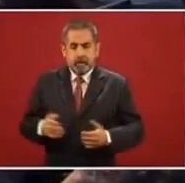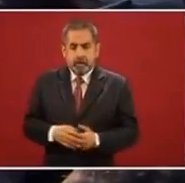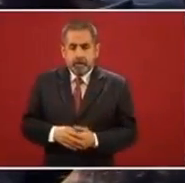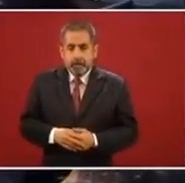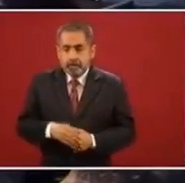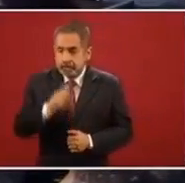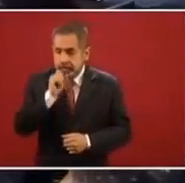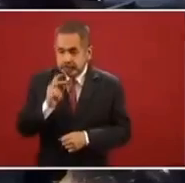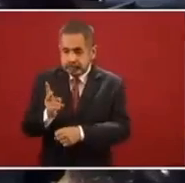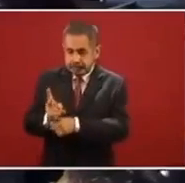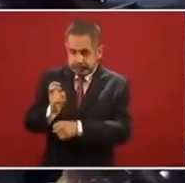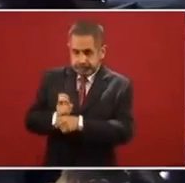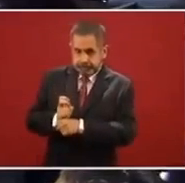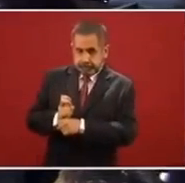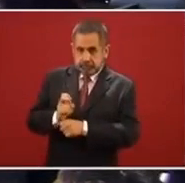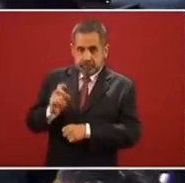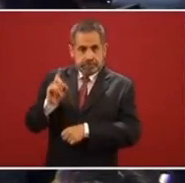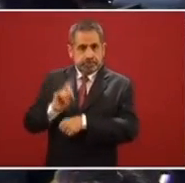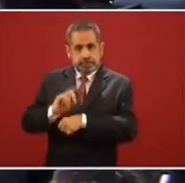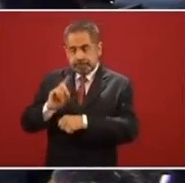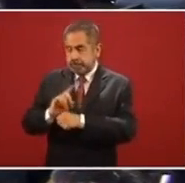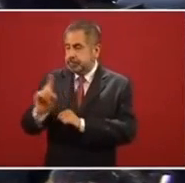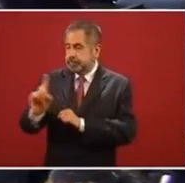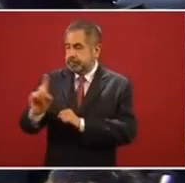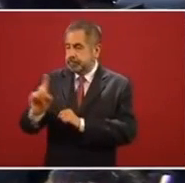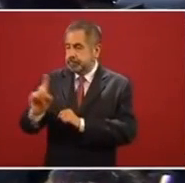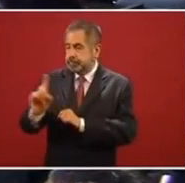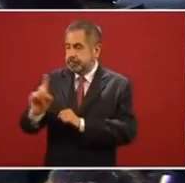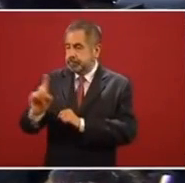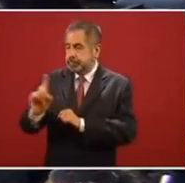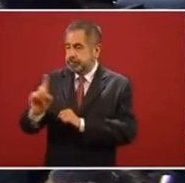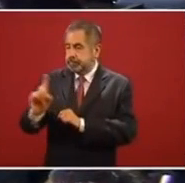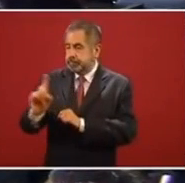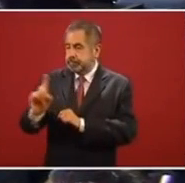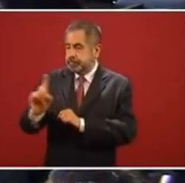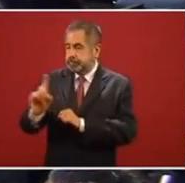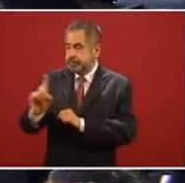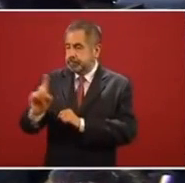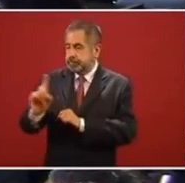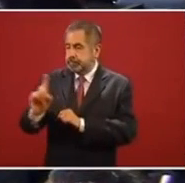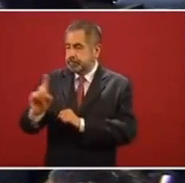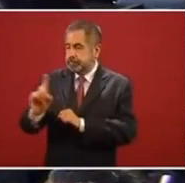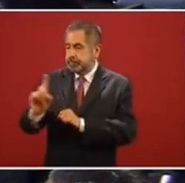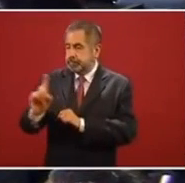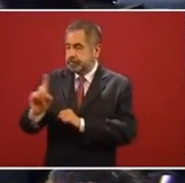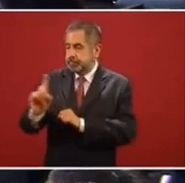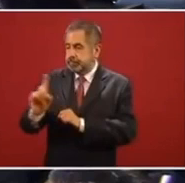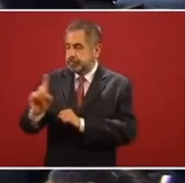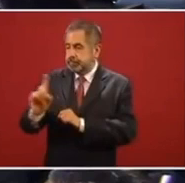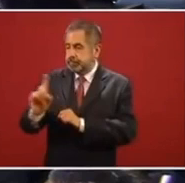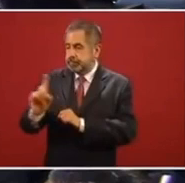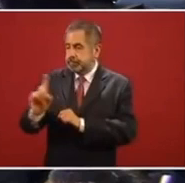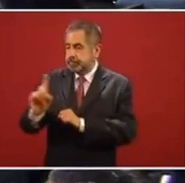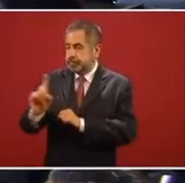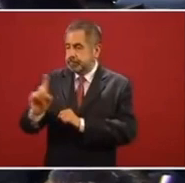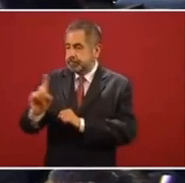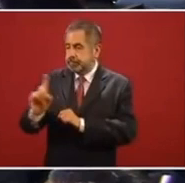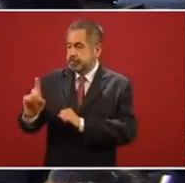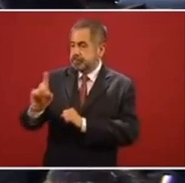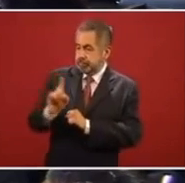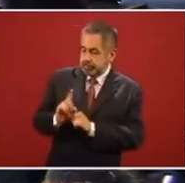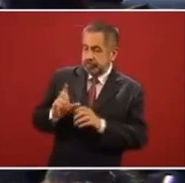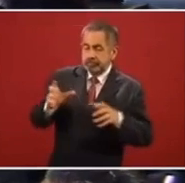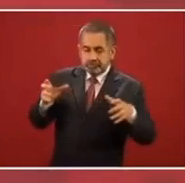está invitado siempre al gabinete de seguridad. And always they are invited to the security